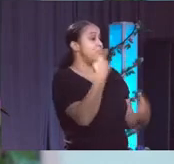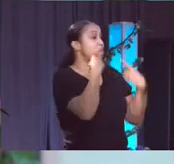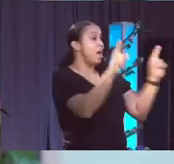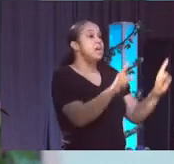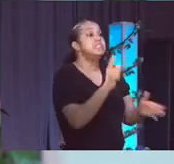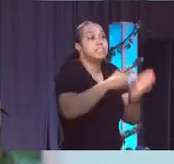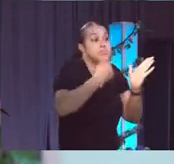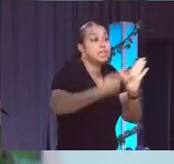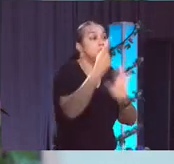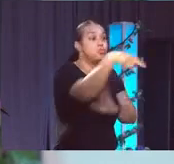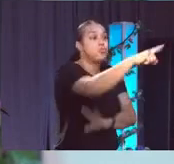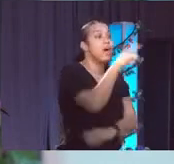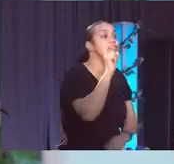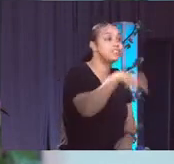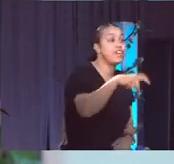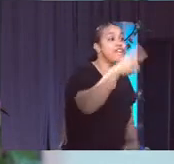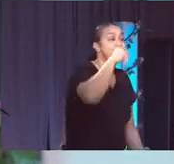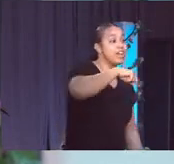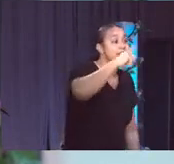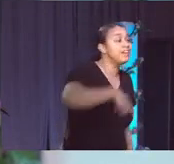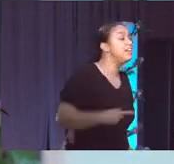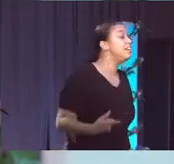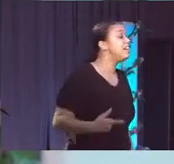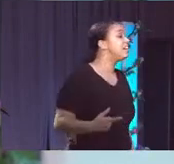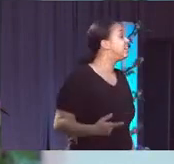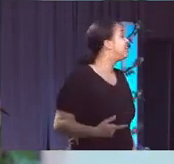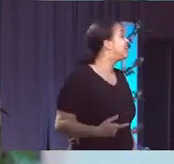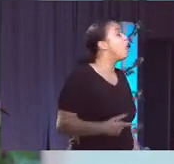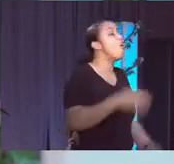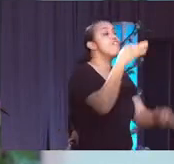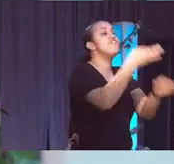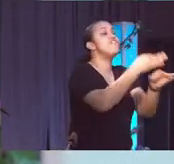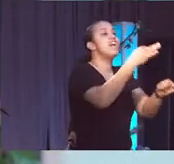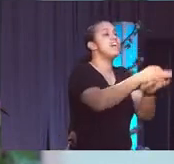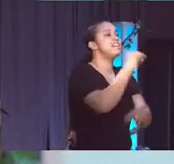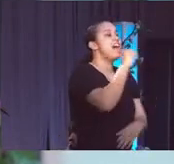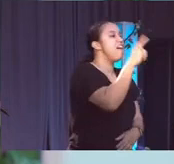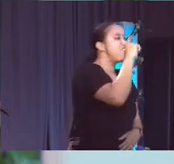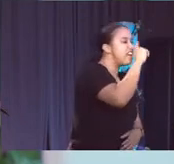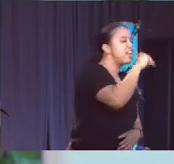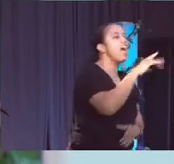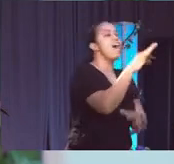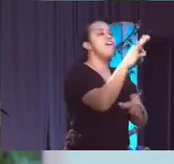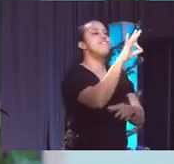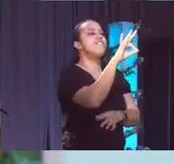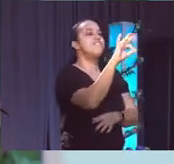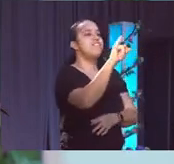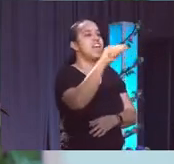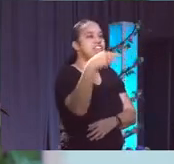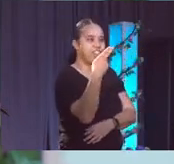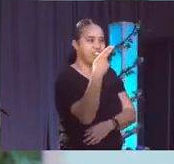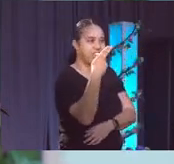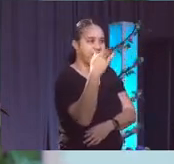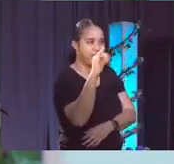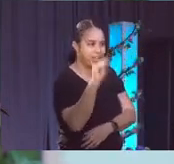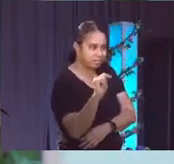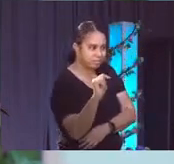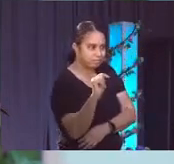to fake it. No. Sometimes you got to faith it until you make it. Come on, help me